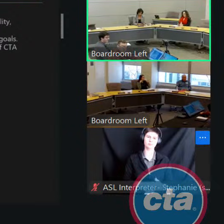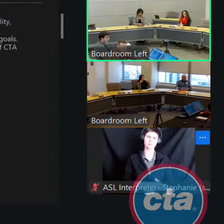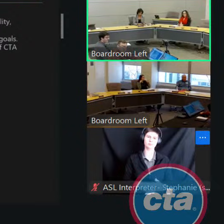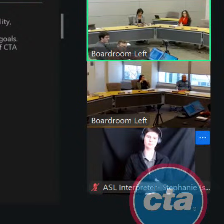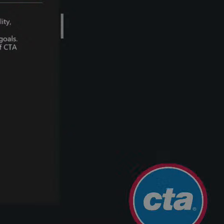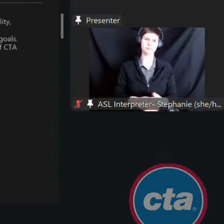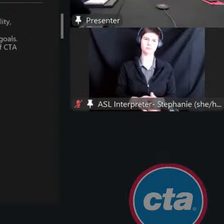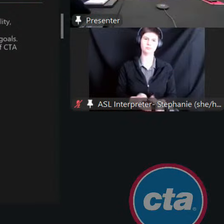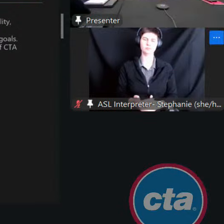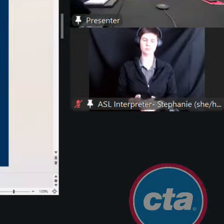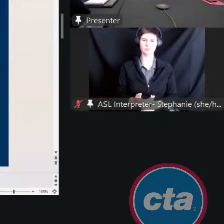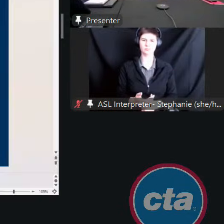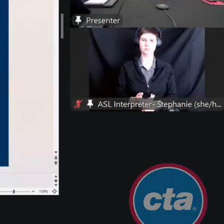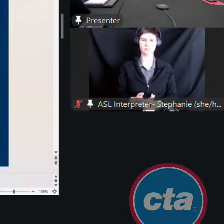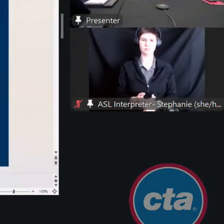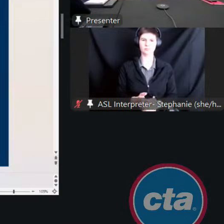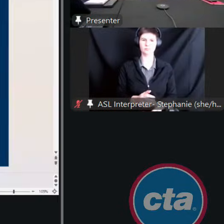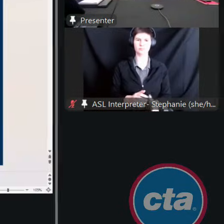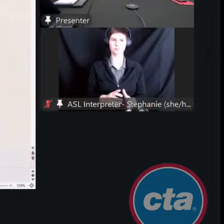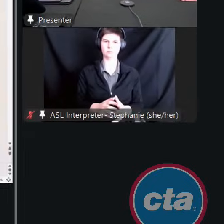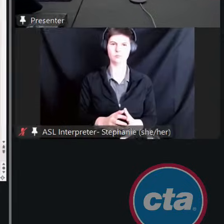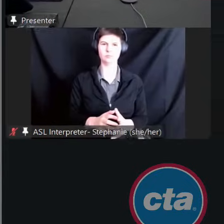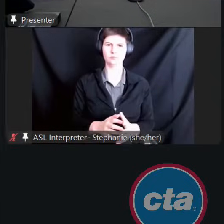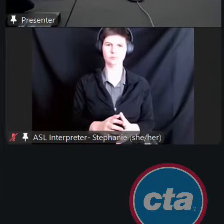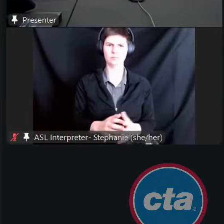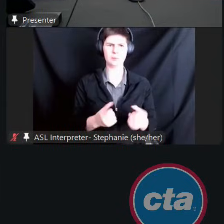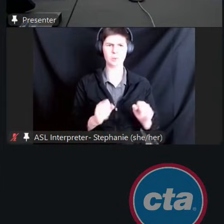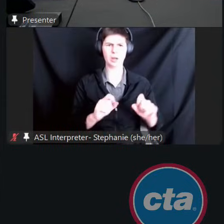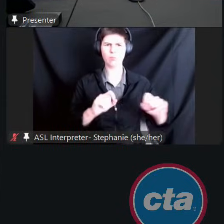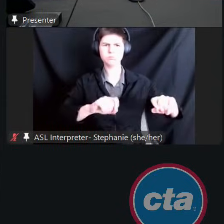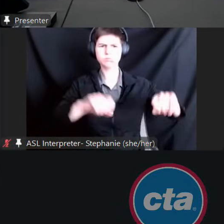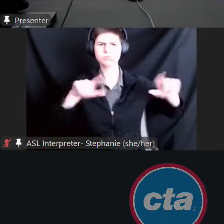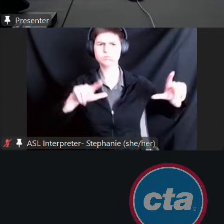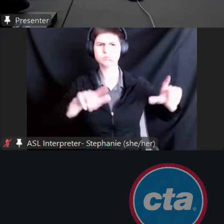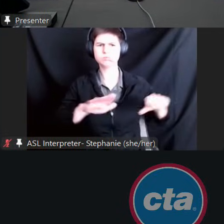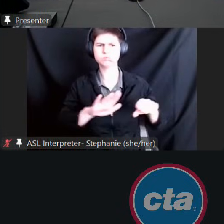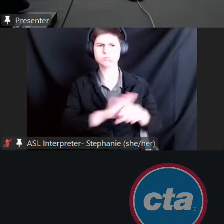You guys the full screen there.